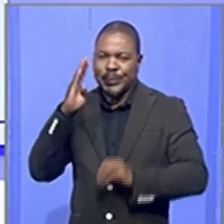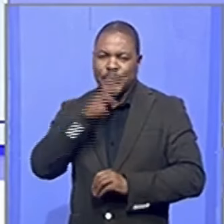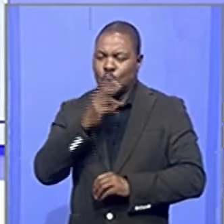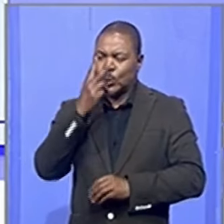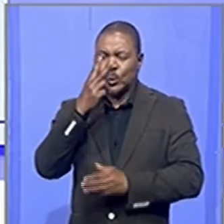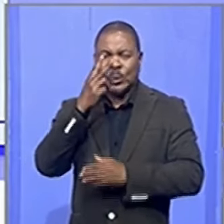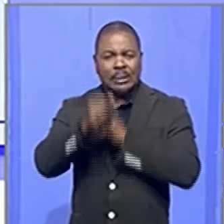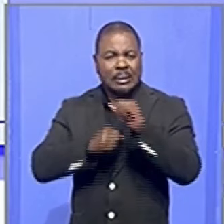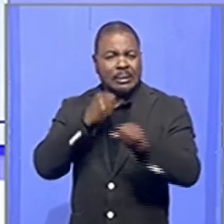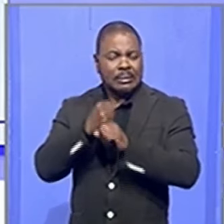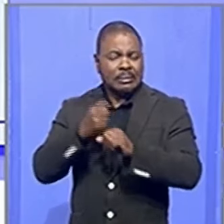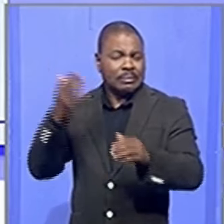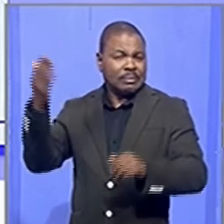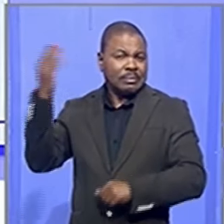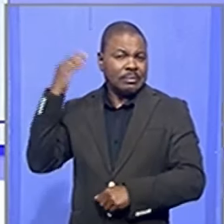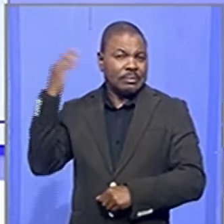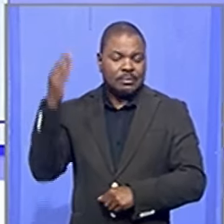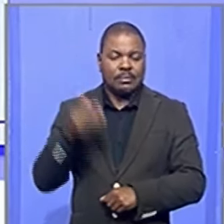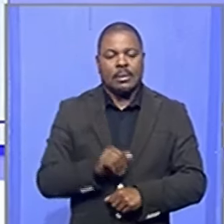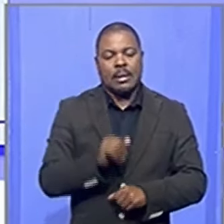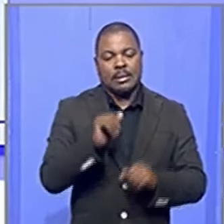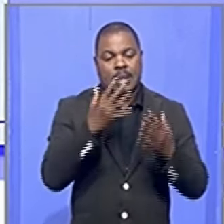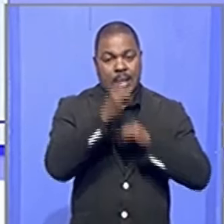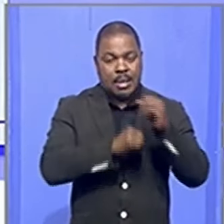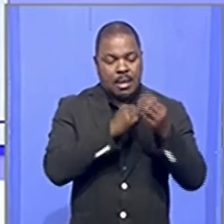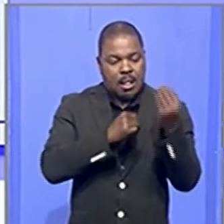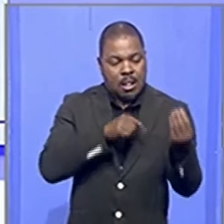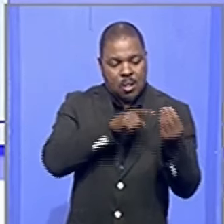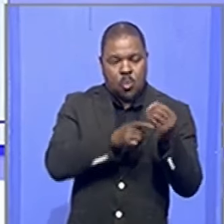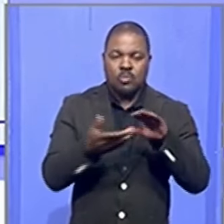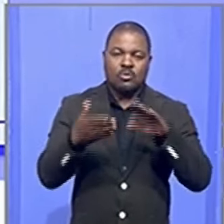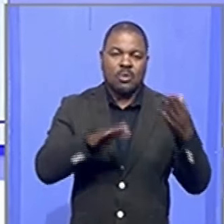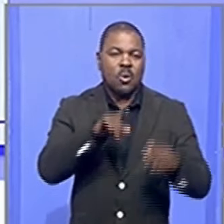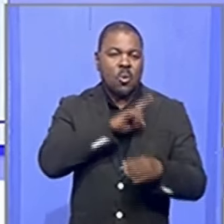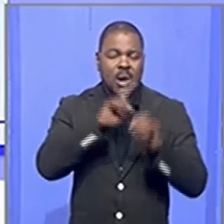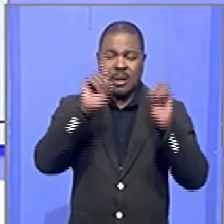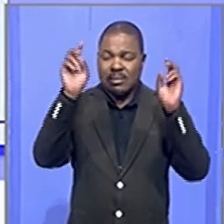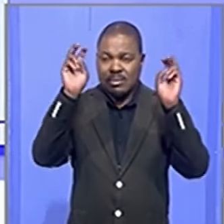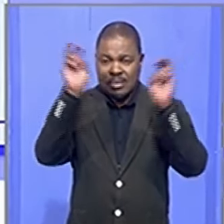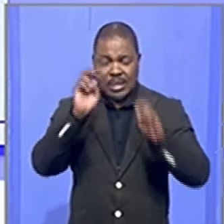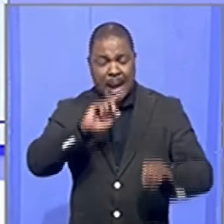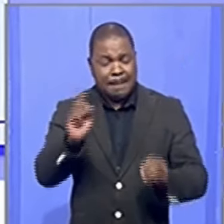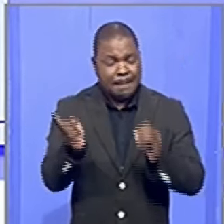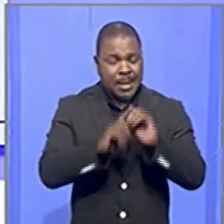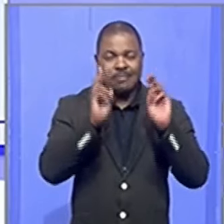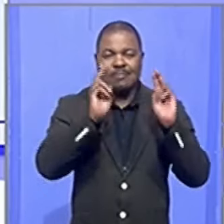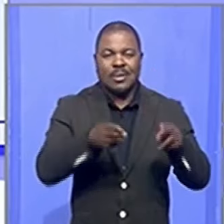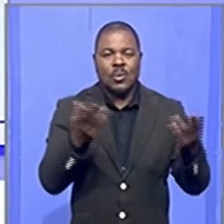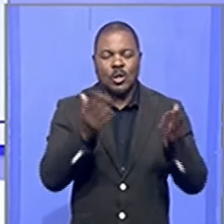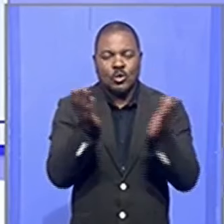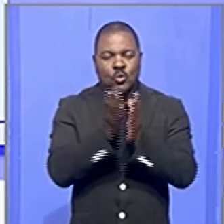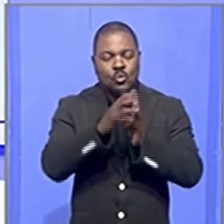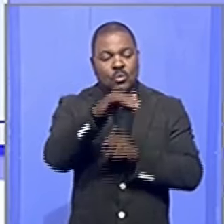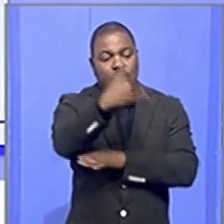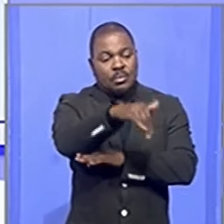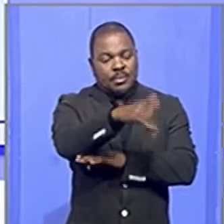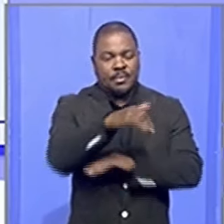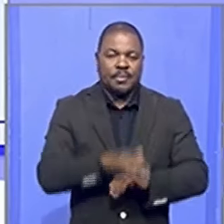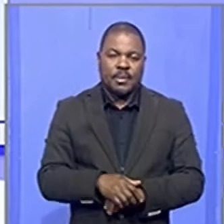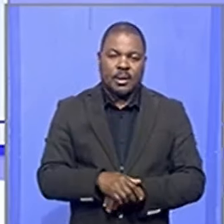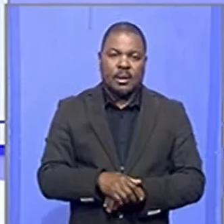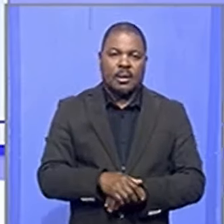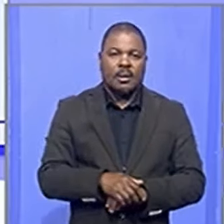morago ga gore ngwana wa mengwaga e 10 a lobo bophelo bja gagwe morago ga gore a tla bolwe ke motlagase ka ntlanyana ga meago ya sekolo go latela